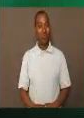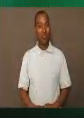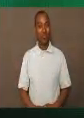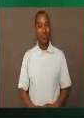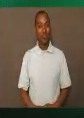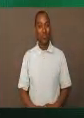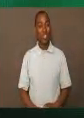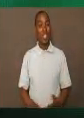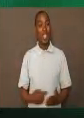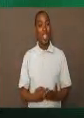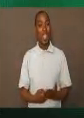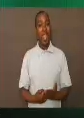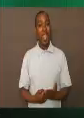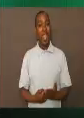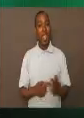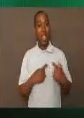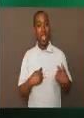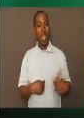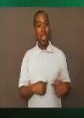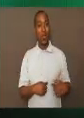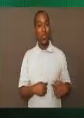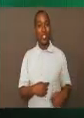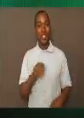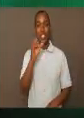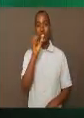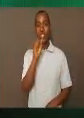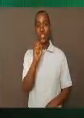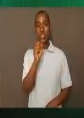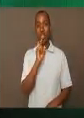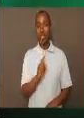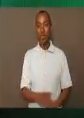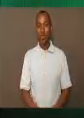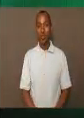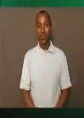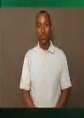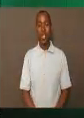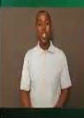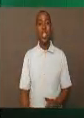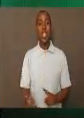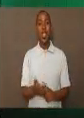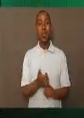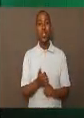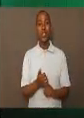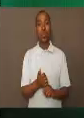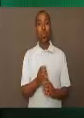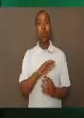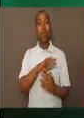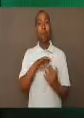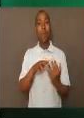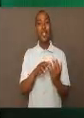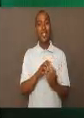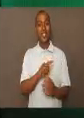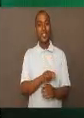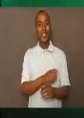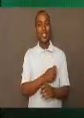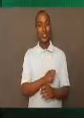is about the size of an adult's fist and is composed of muscle tissue